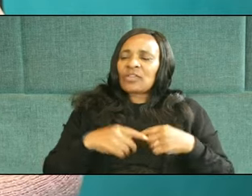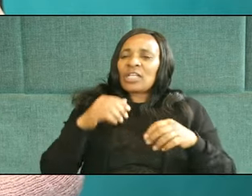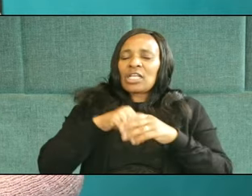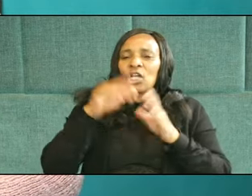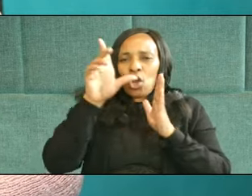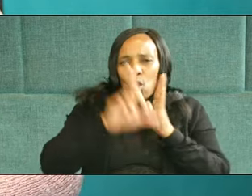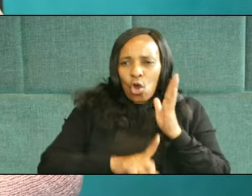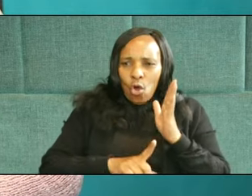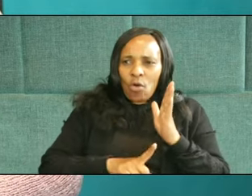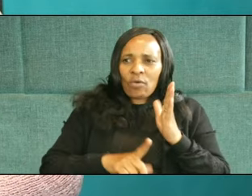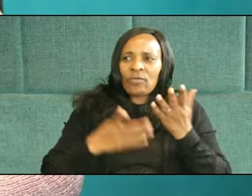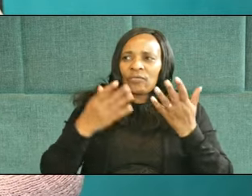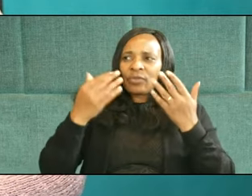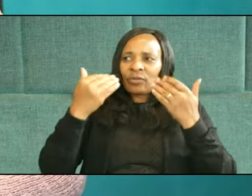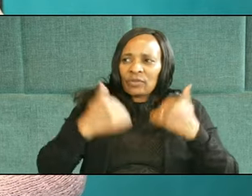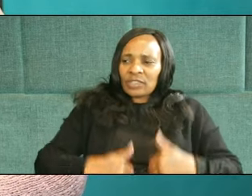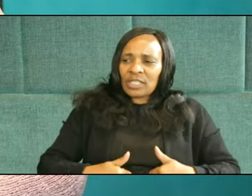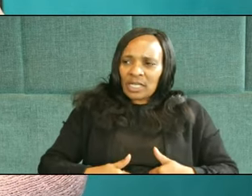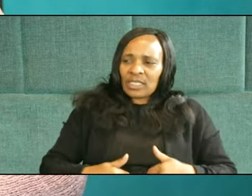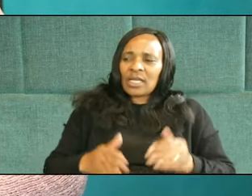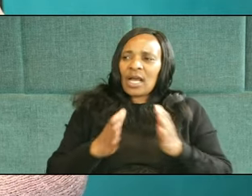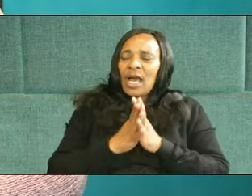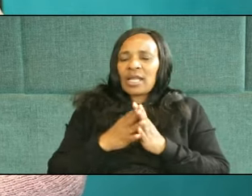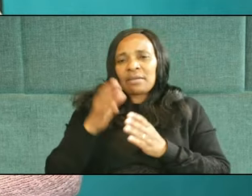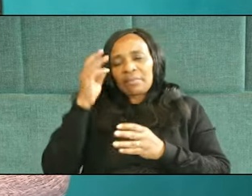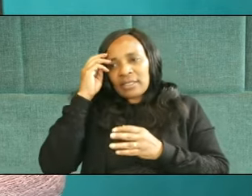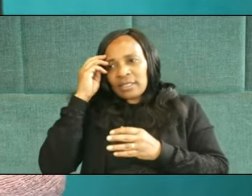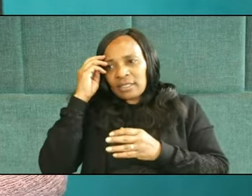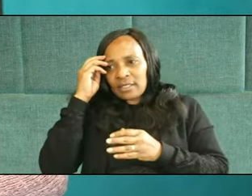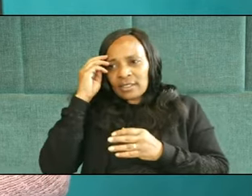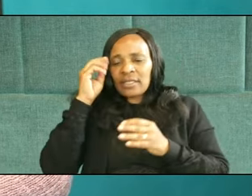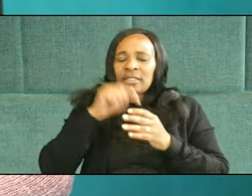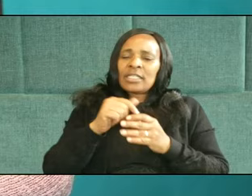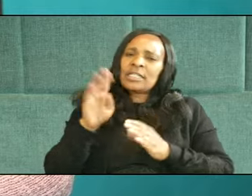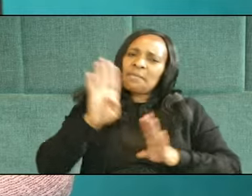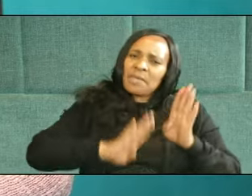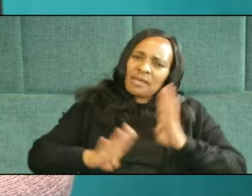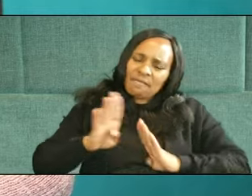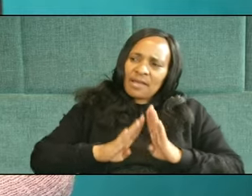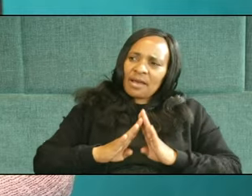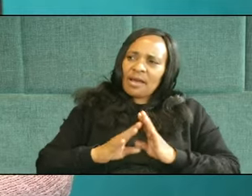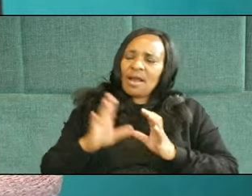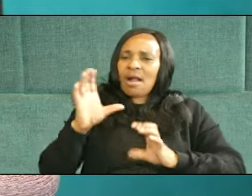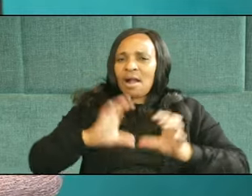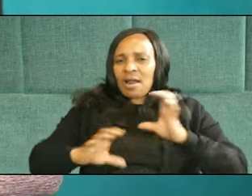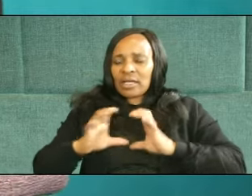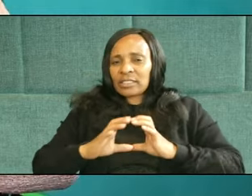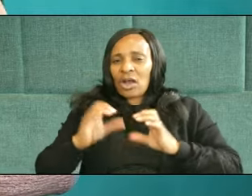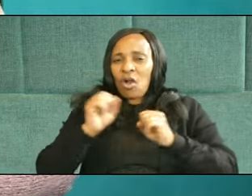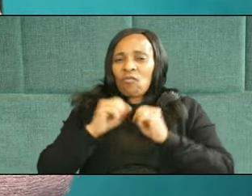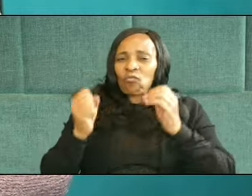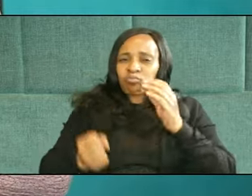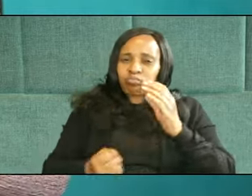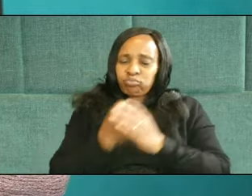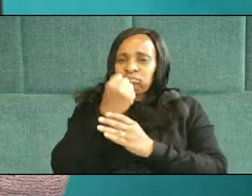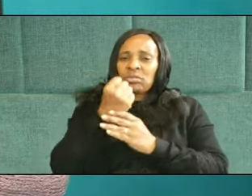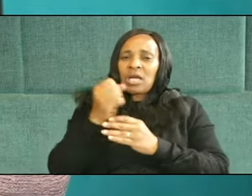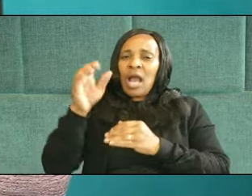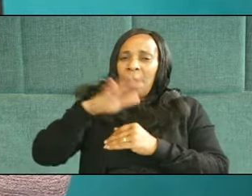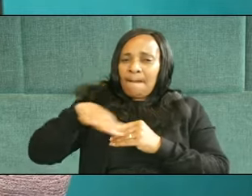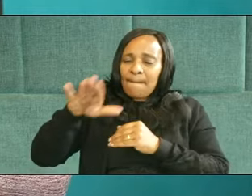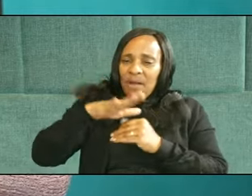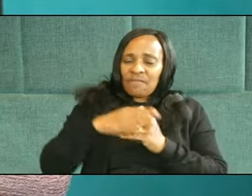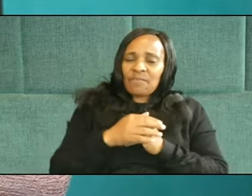physically, mentally. Mm-hmm. And I feel this habit or this character trait of rising above